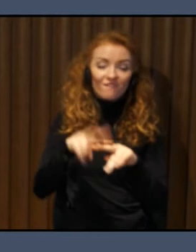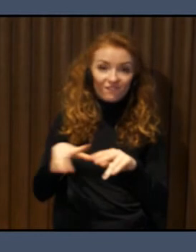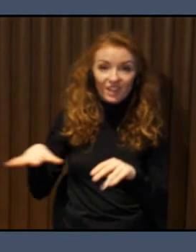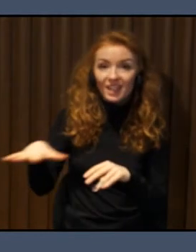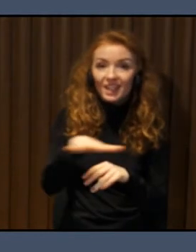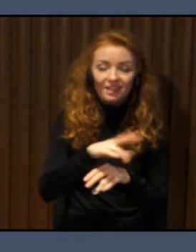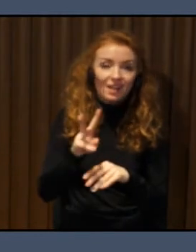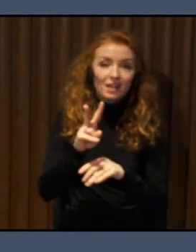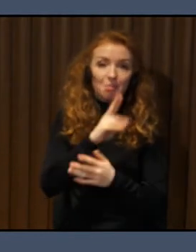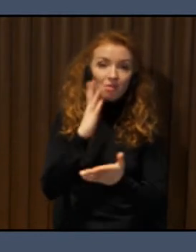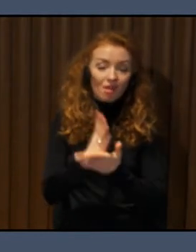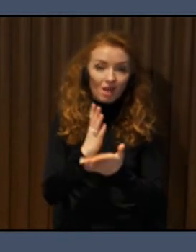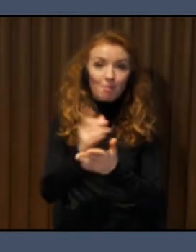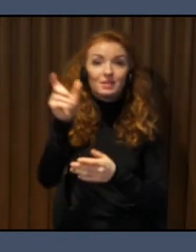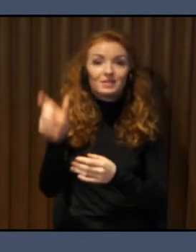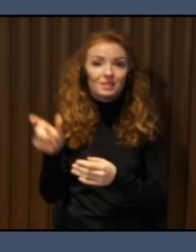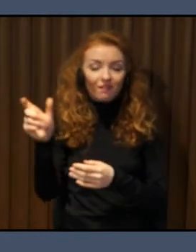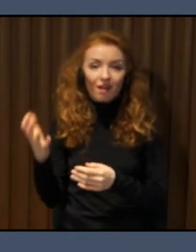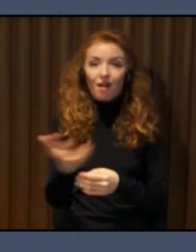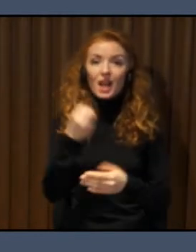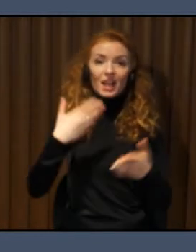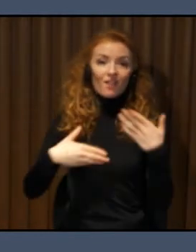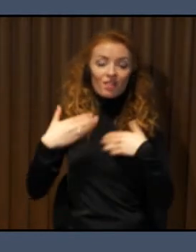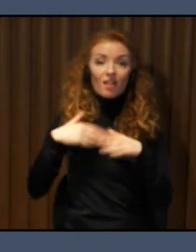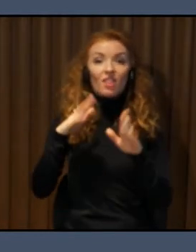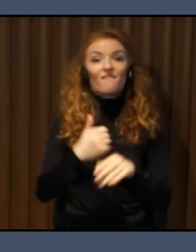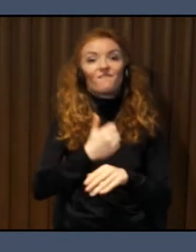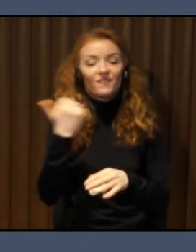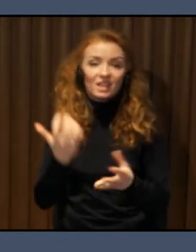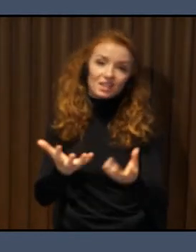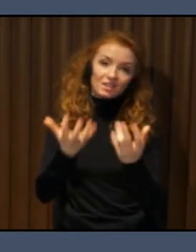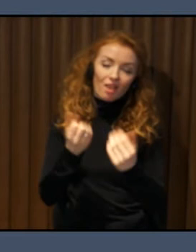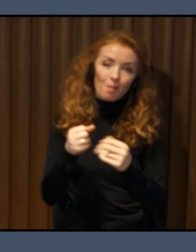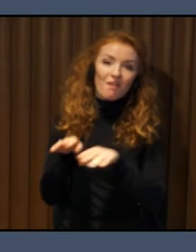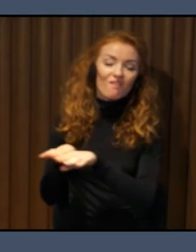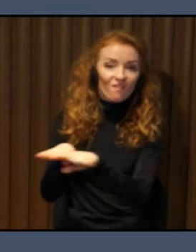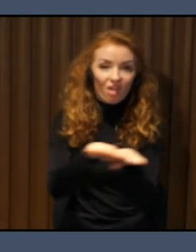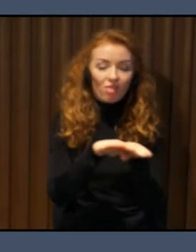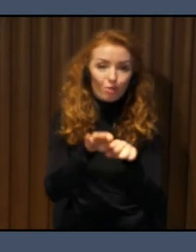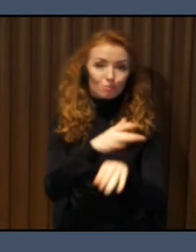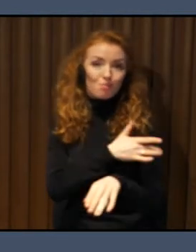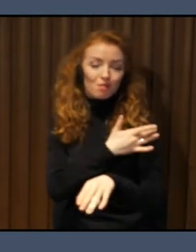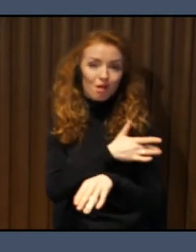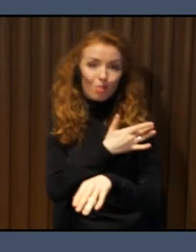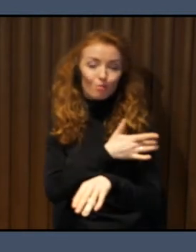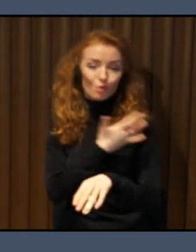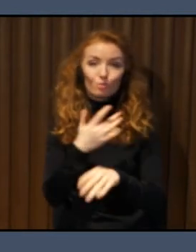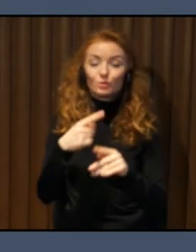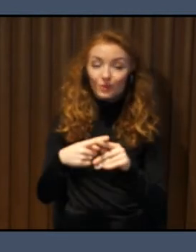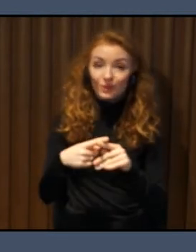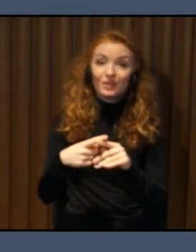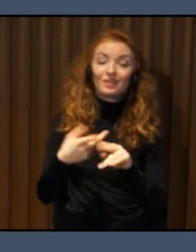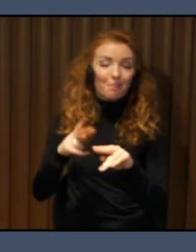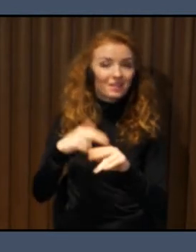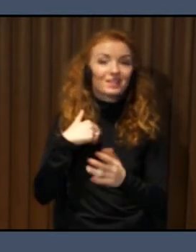and independent and respectful service from all over. And I'm really honored to be here speaking